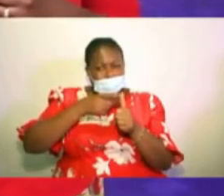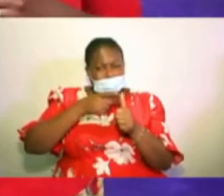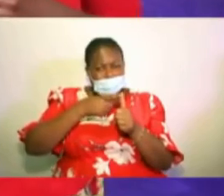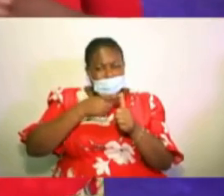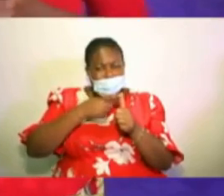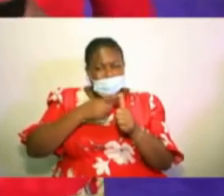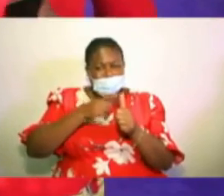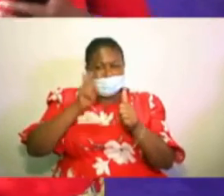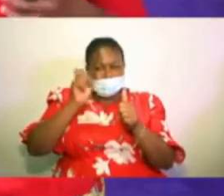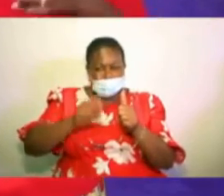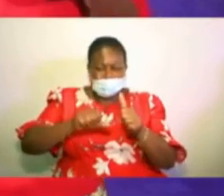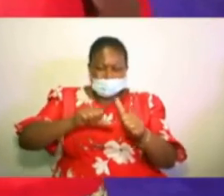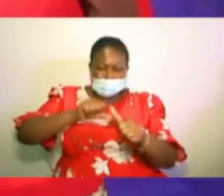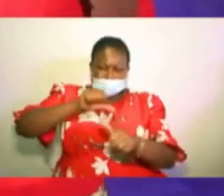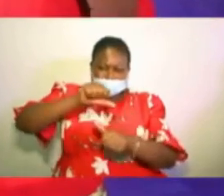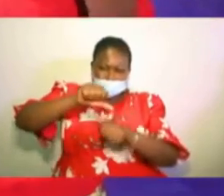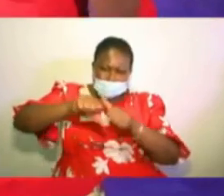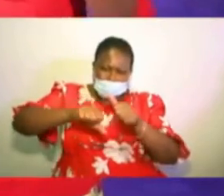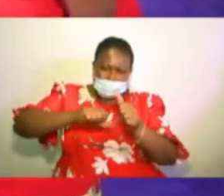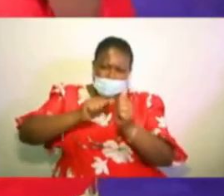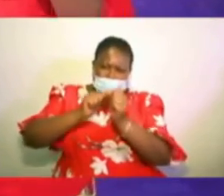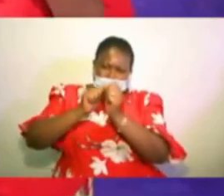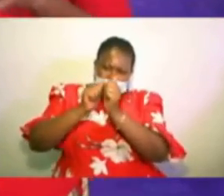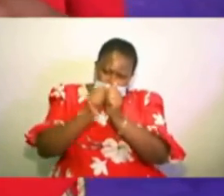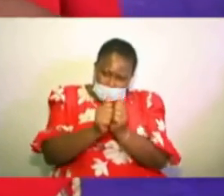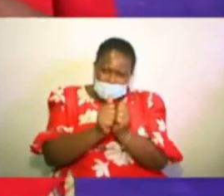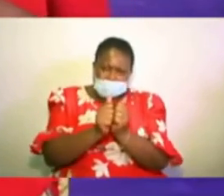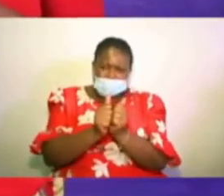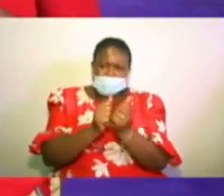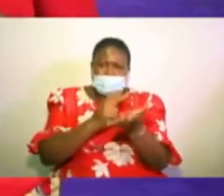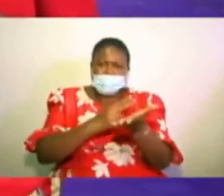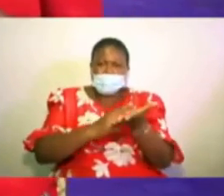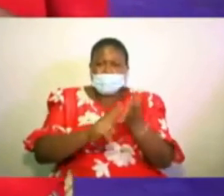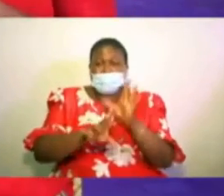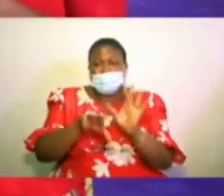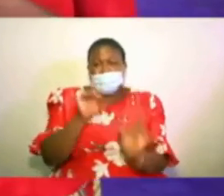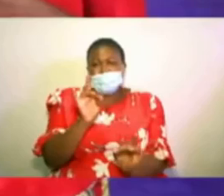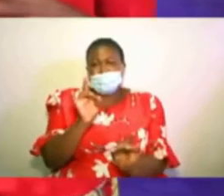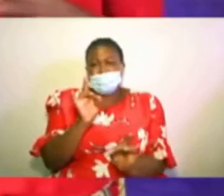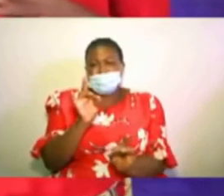fellowship of the Spirit. Nous devons garder cette communion avec le Saint-Esprit.